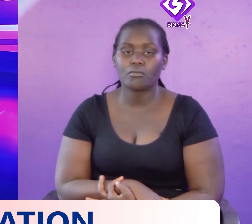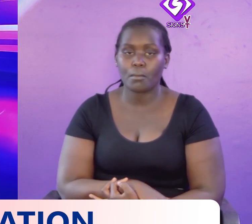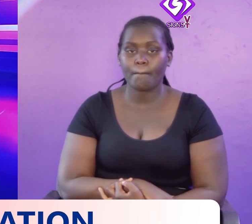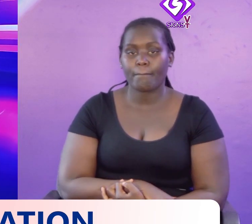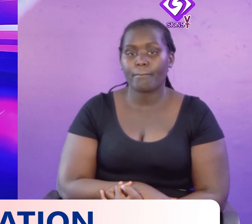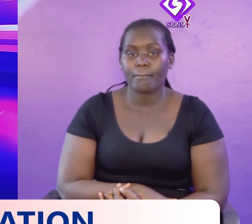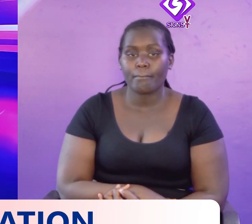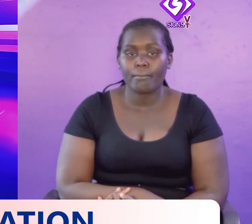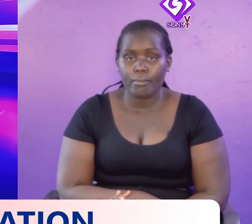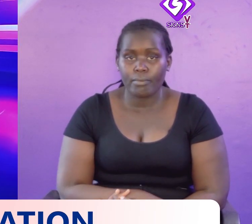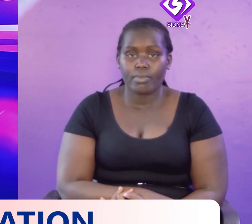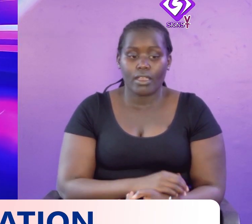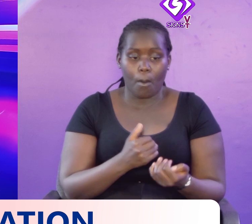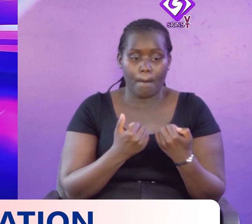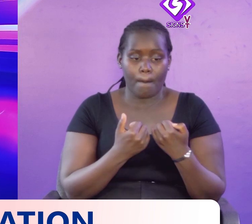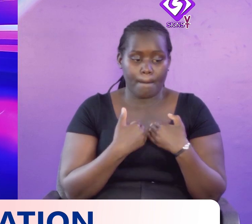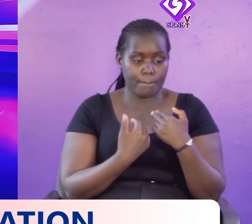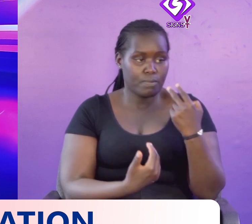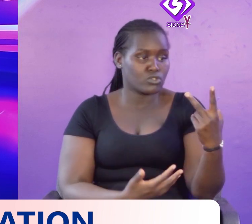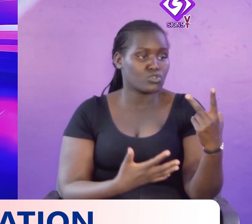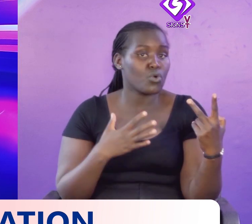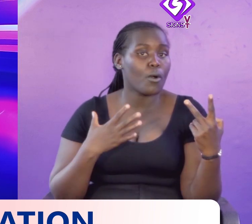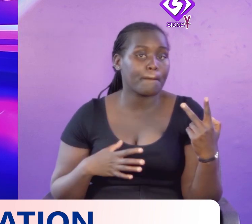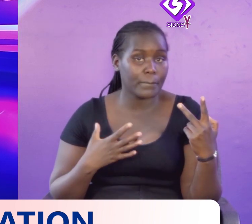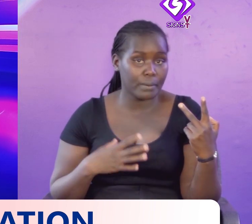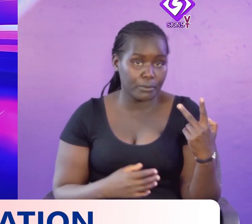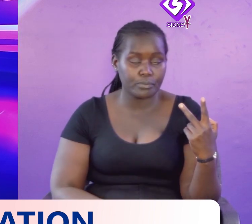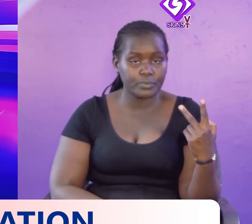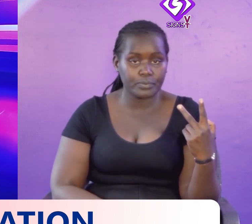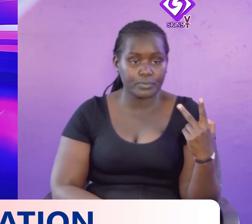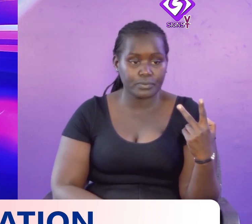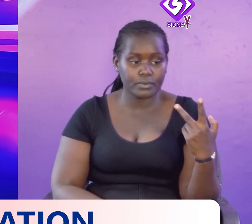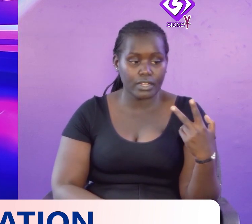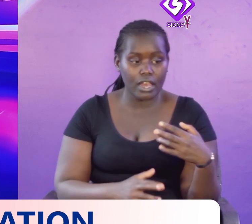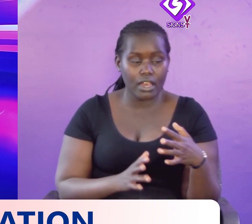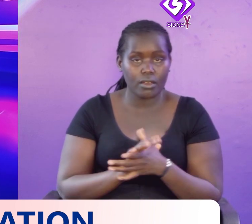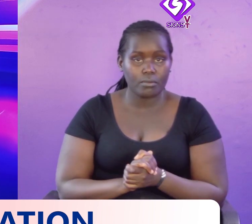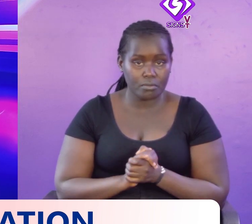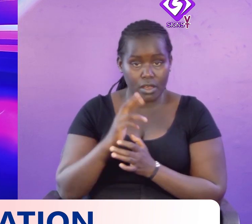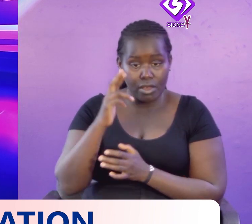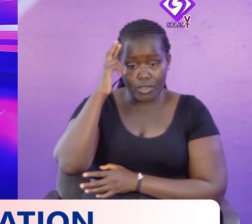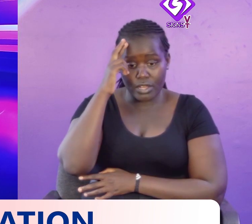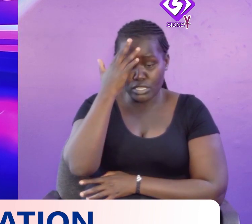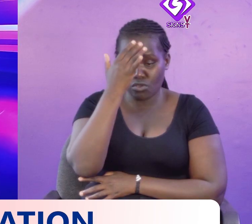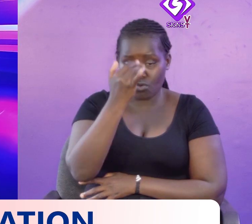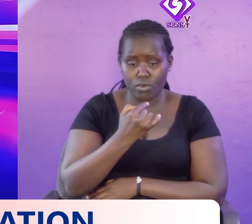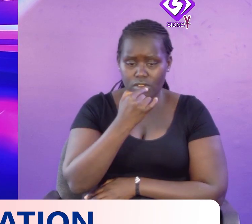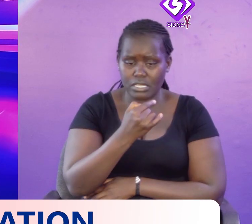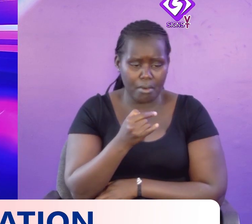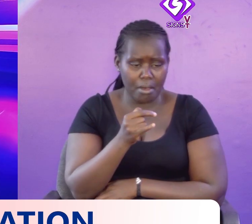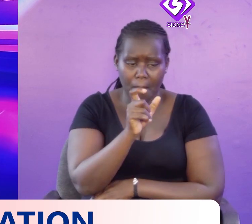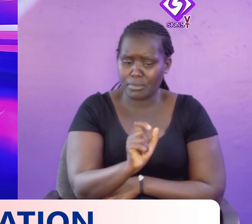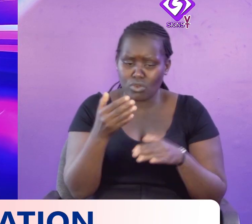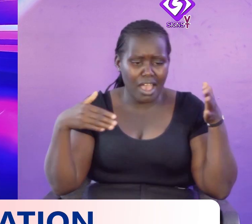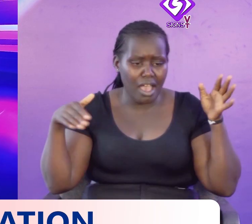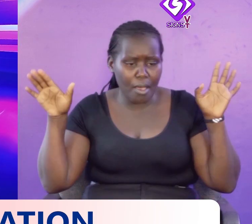I'll blame two people here. Right. The reason unaweza sema mtu amedespair.